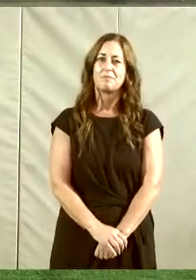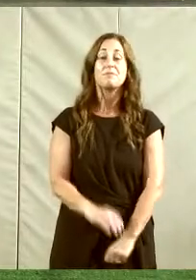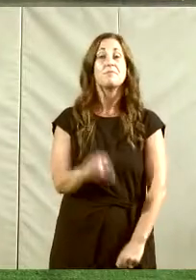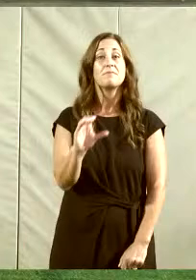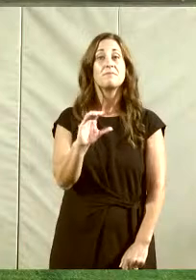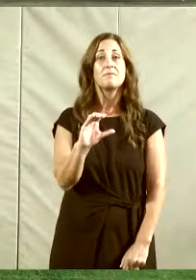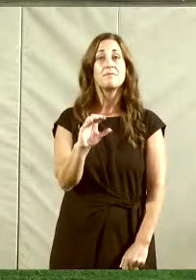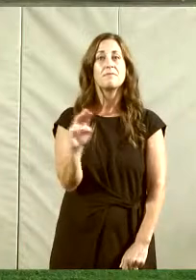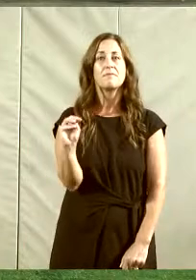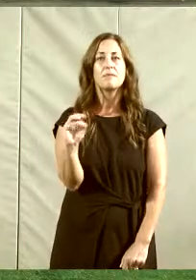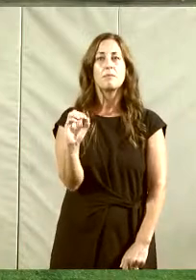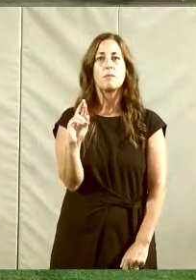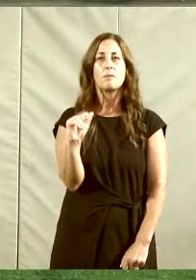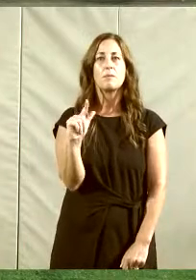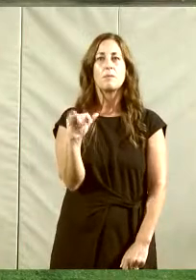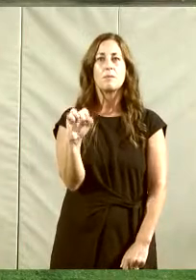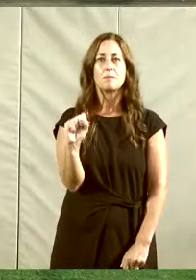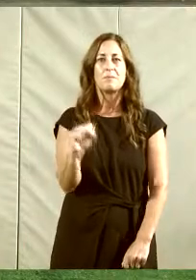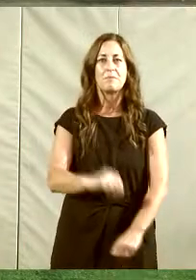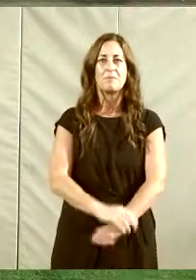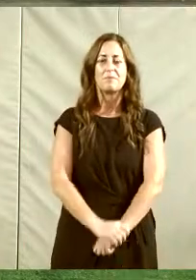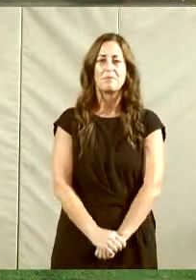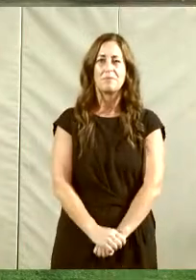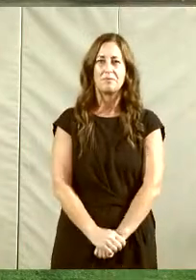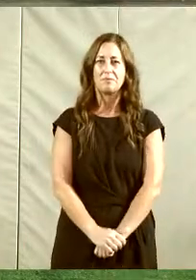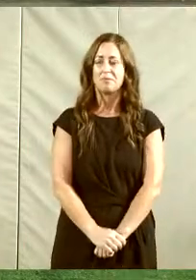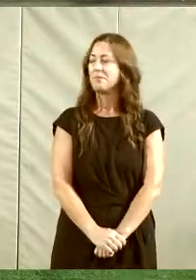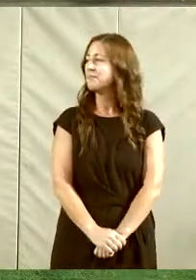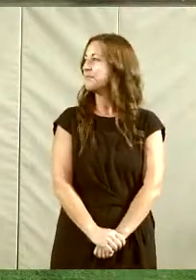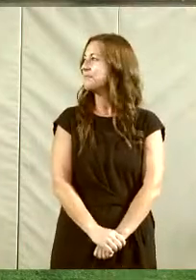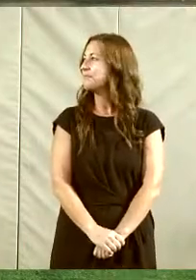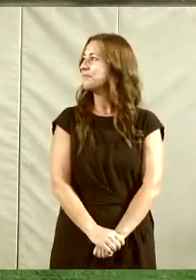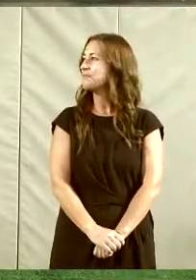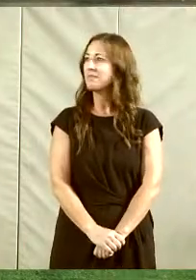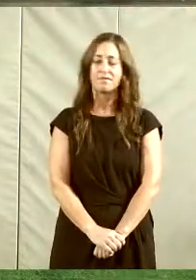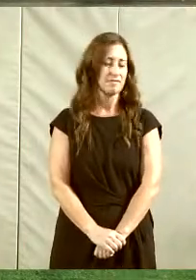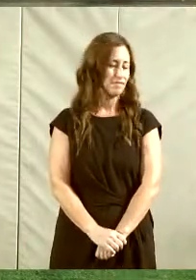Carmen Cecilia Marin Morales.